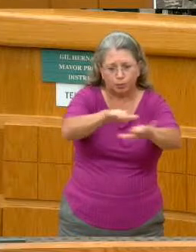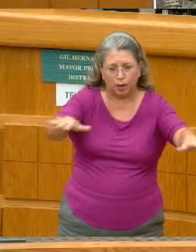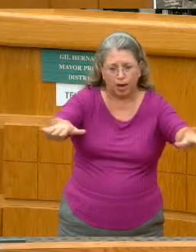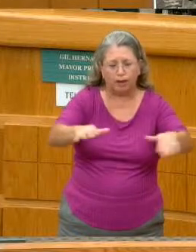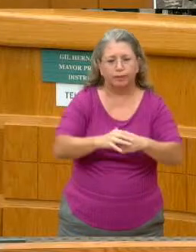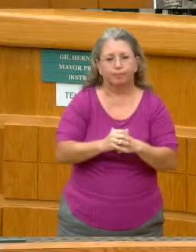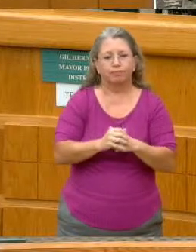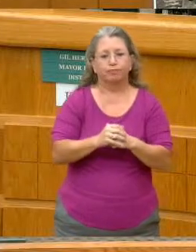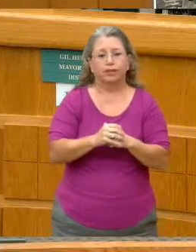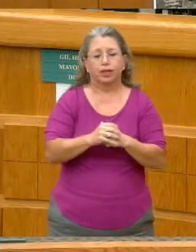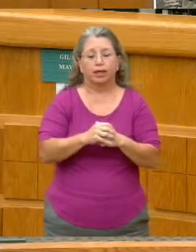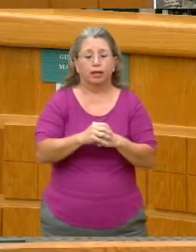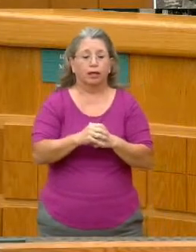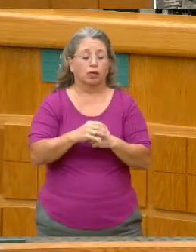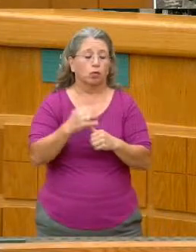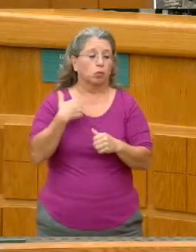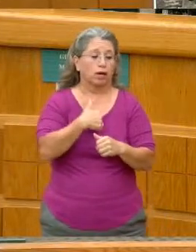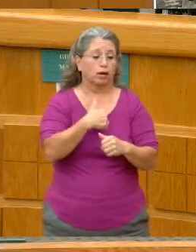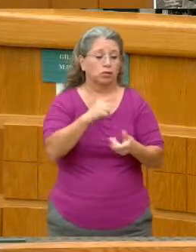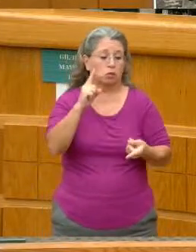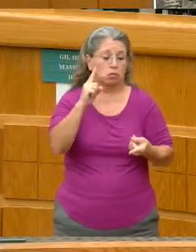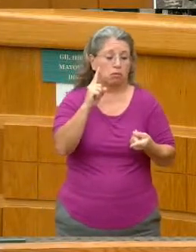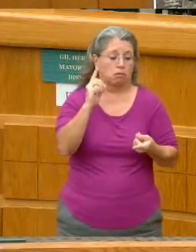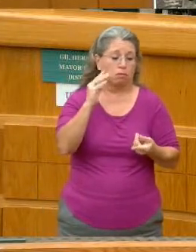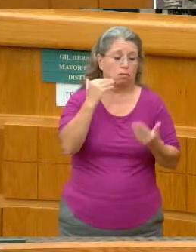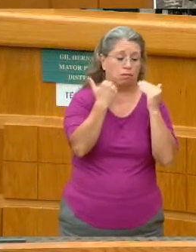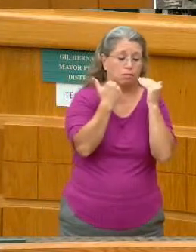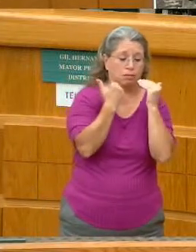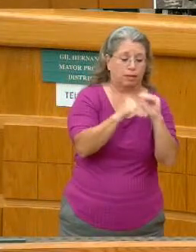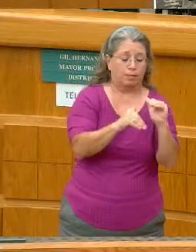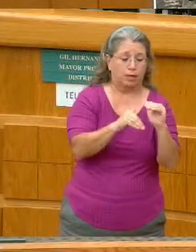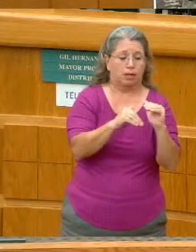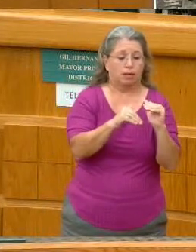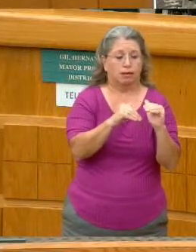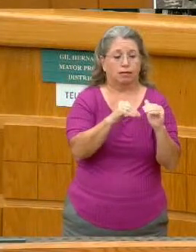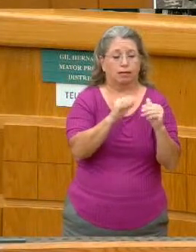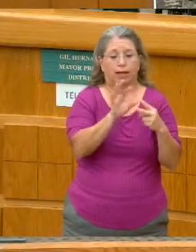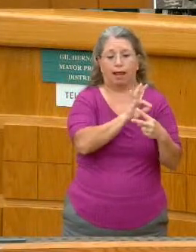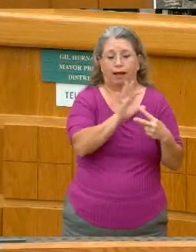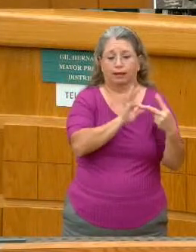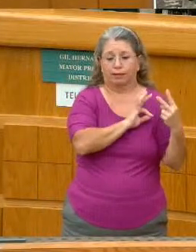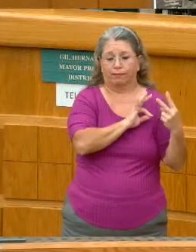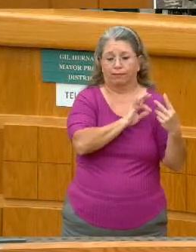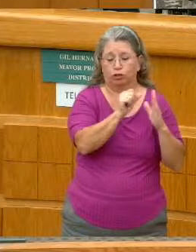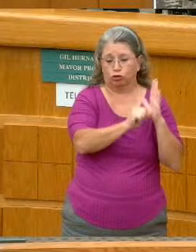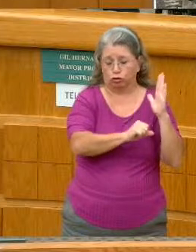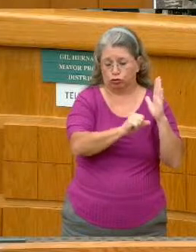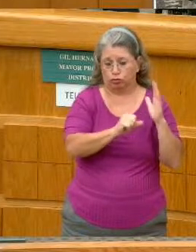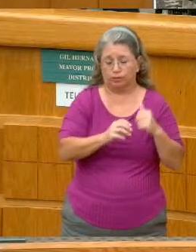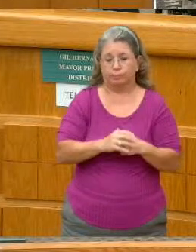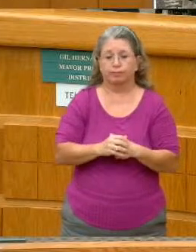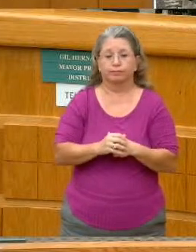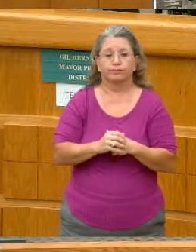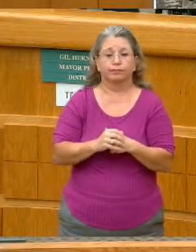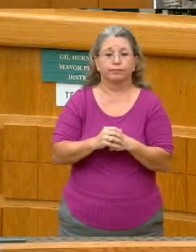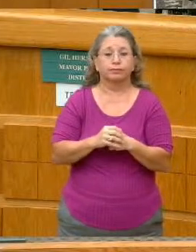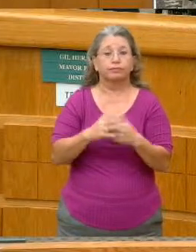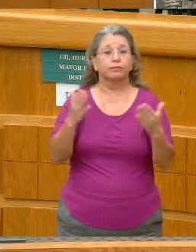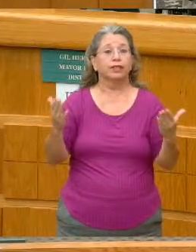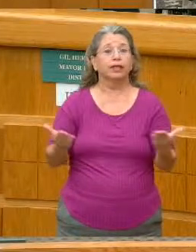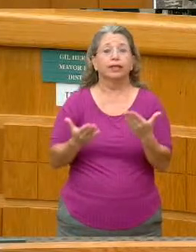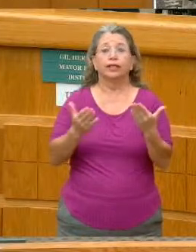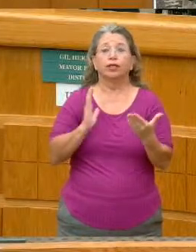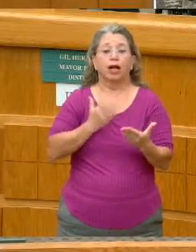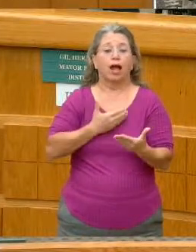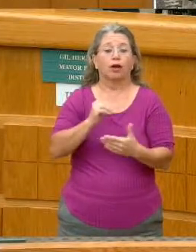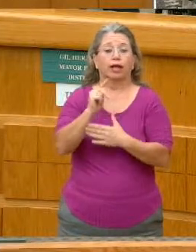on elective medical procedures that the governor issued to conserve medical capacity for COVID-19 patients. Here in Nueces County, we